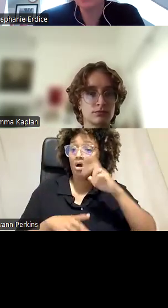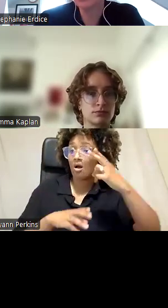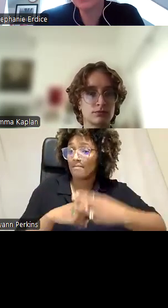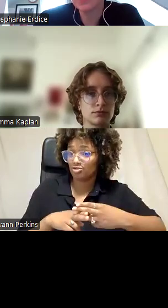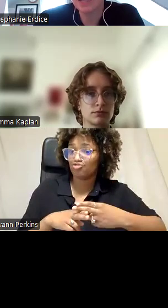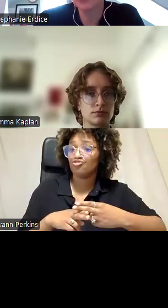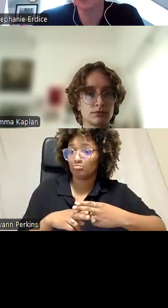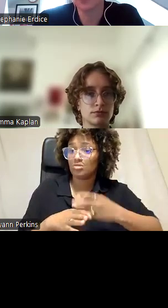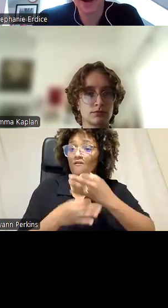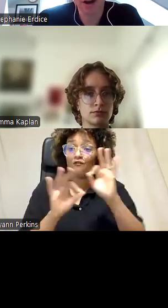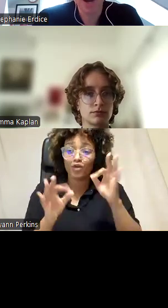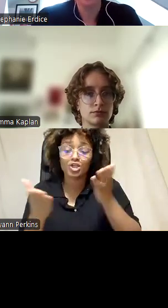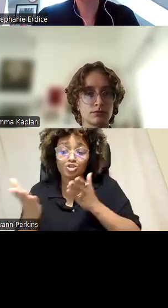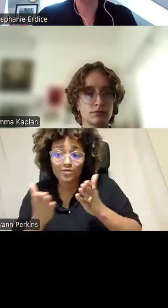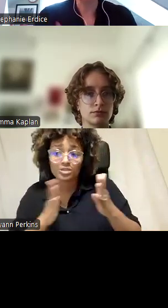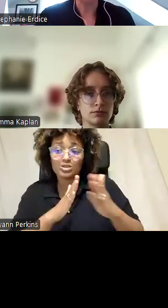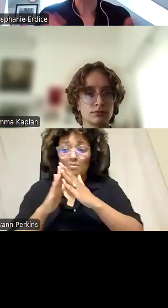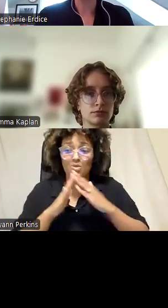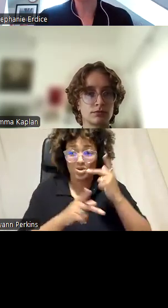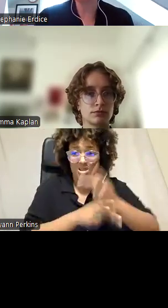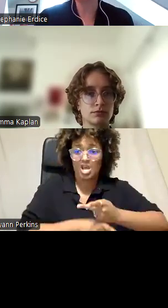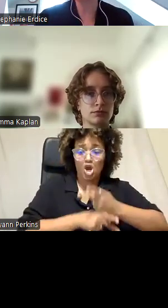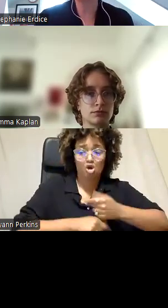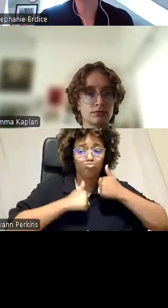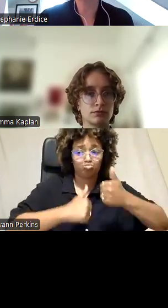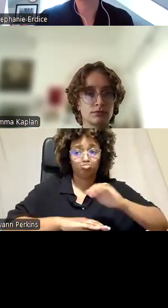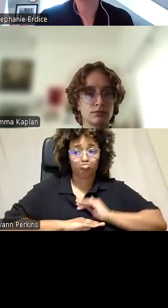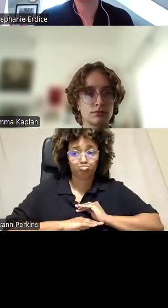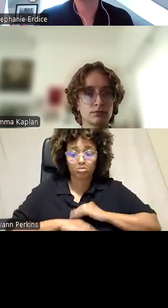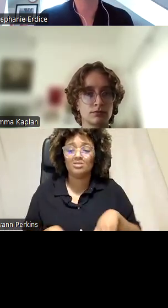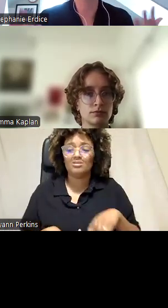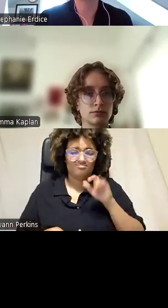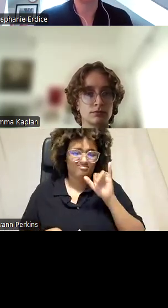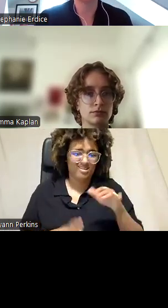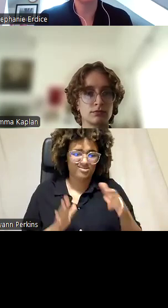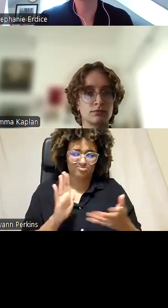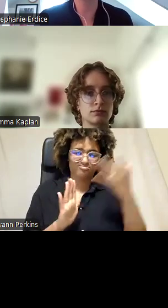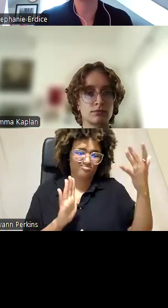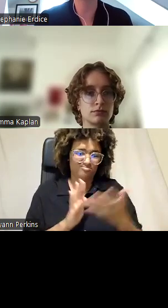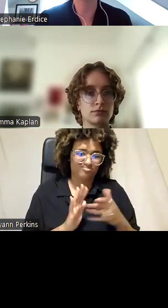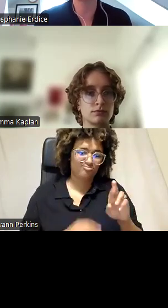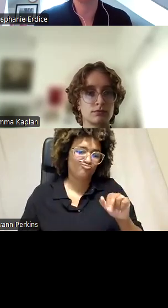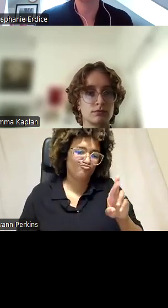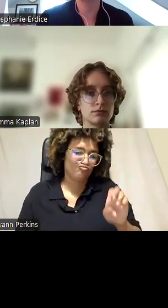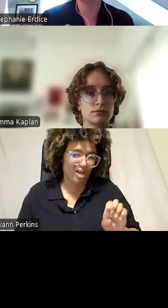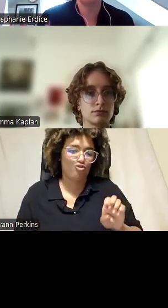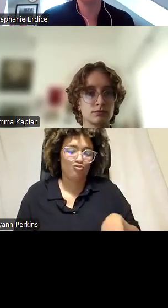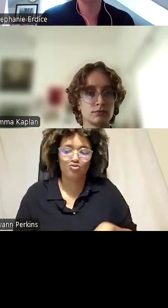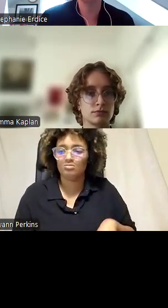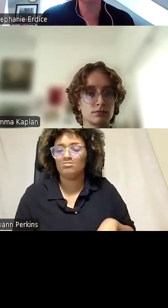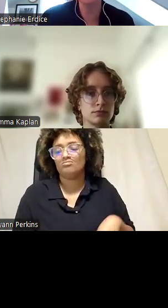need, but it looks like that's rare. So we may be working towards that in a systematic way and making sure